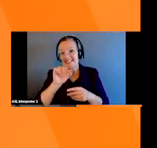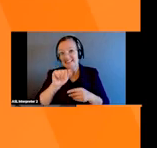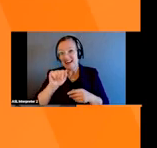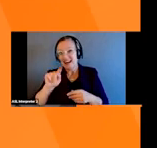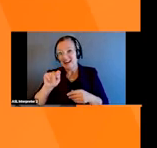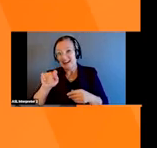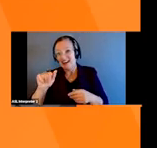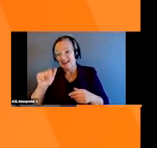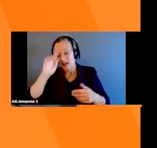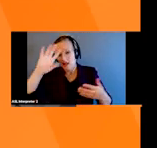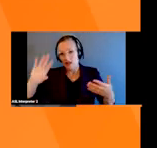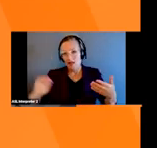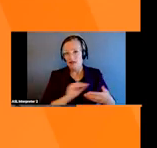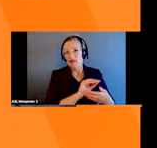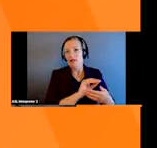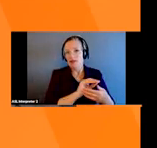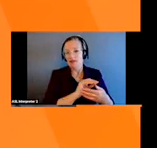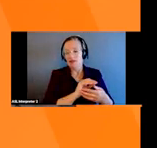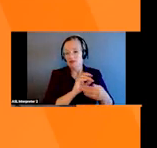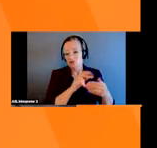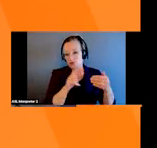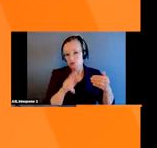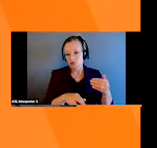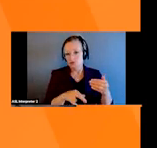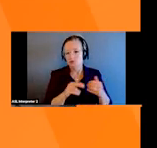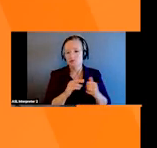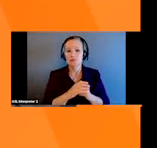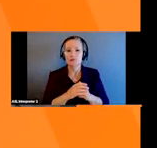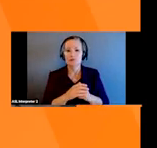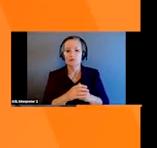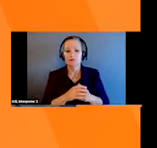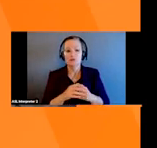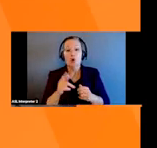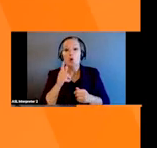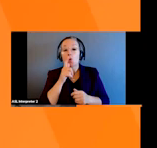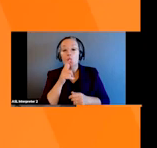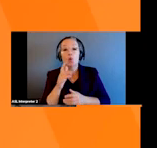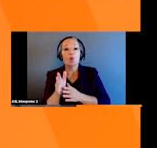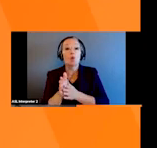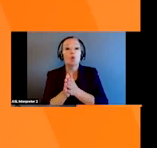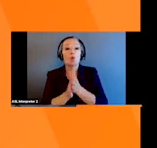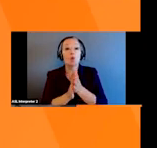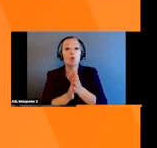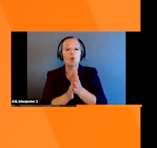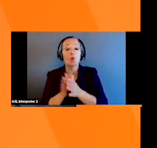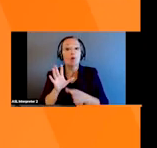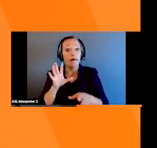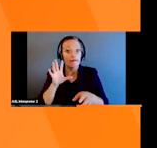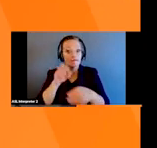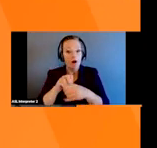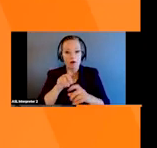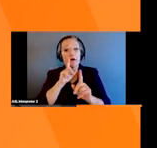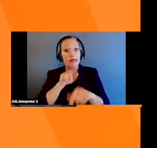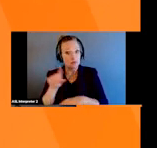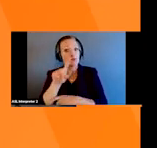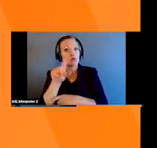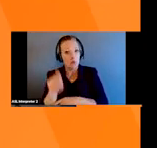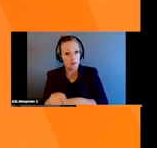results. People that participate into polls can also view the results from all of the people